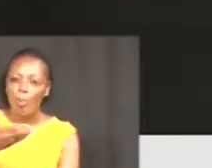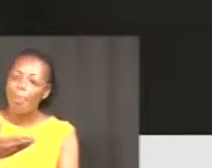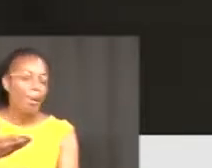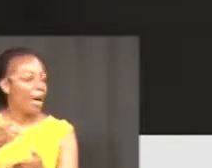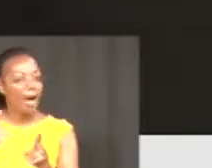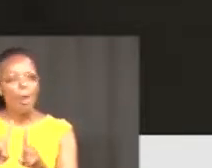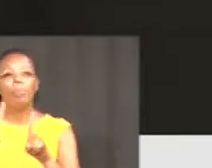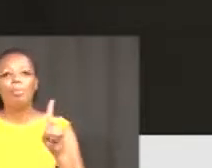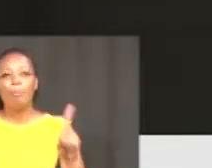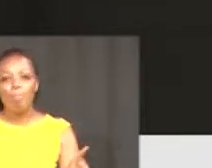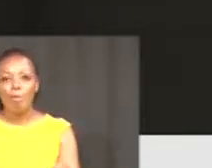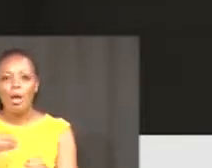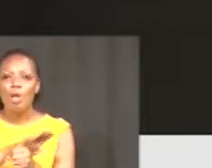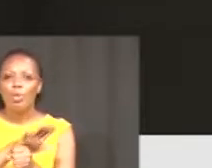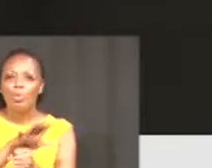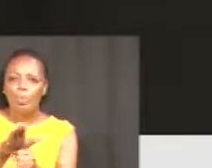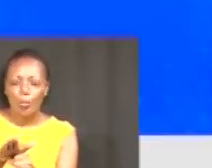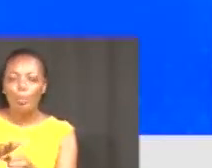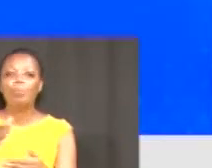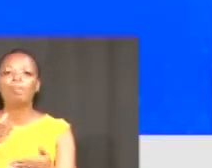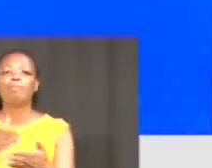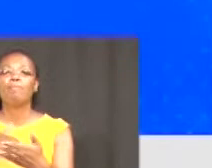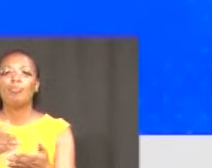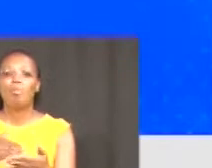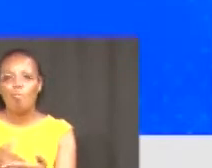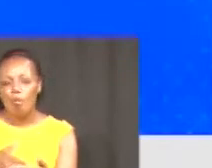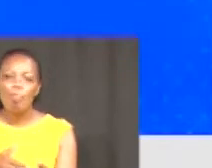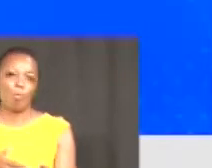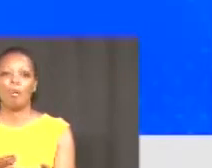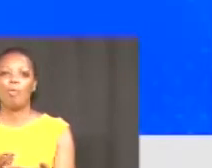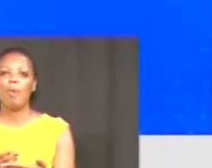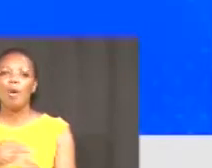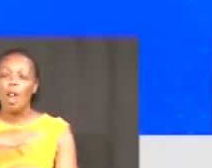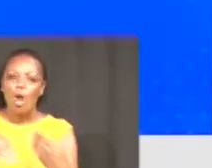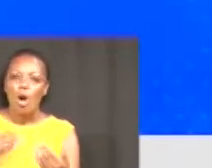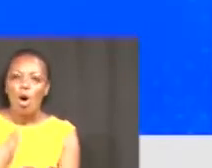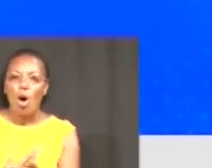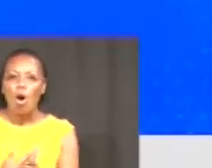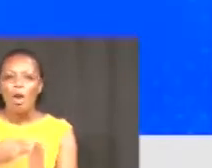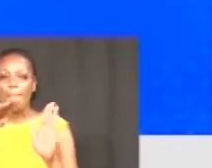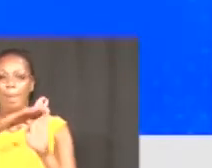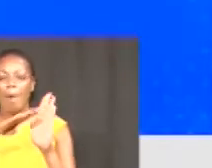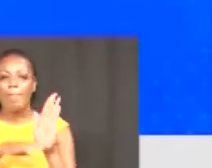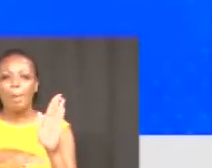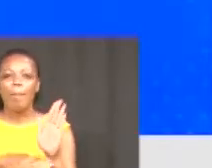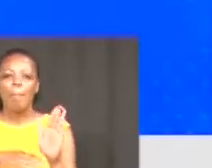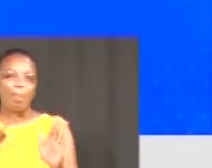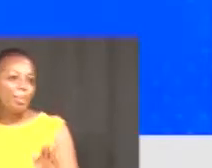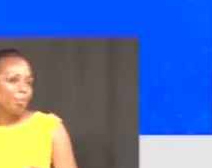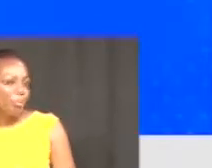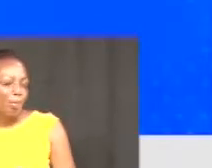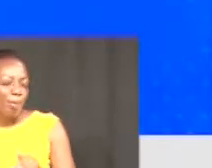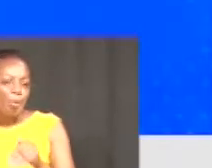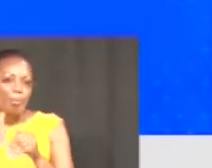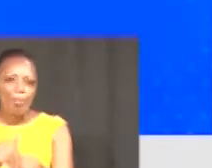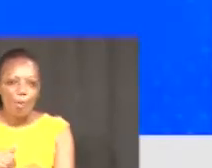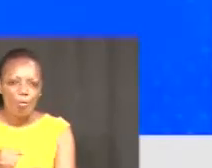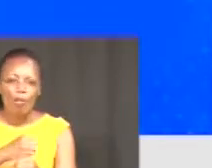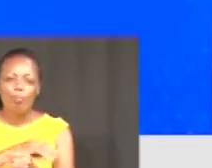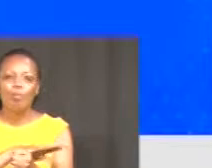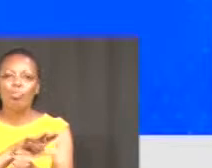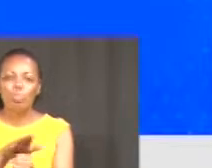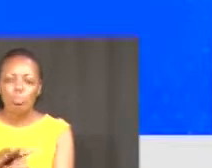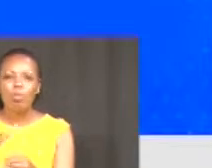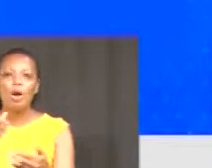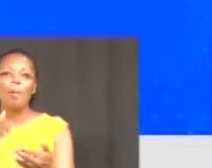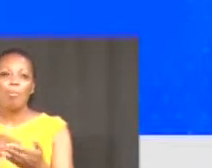tuweze kumaliza maambukizi. Tukifuata haya masharti ama maagizo ambayo tunapewa na Wizara ya Afya, hakika tutaangamiza